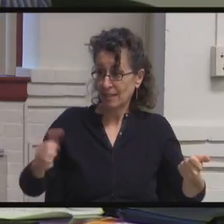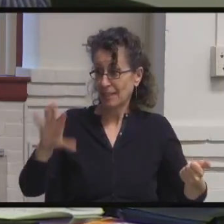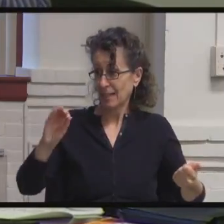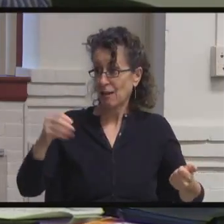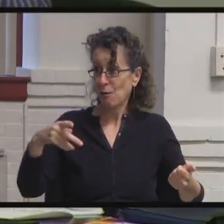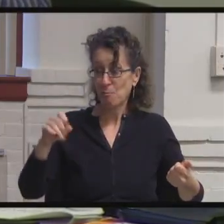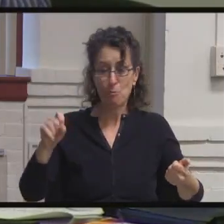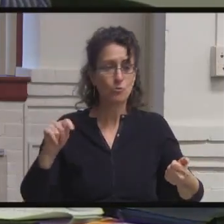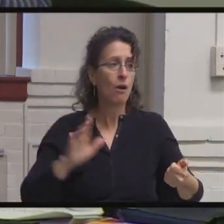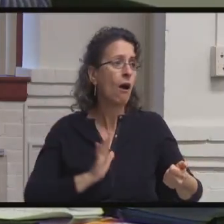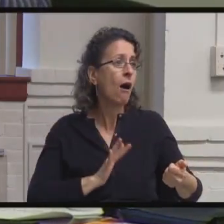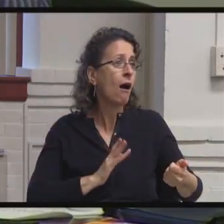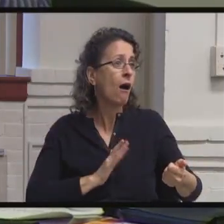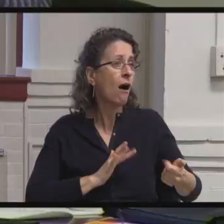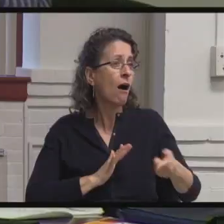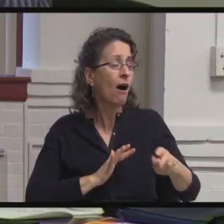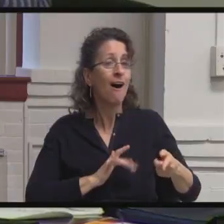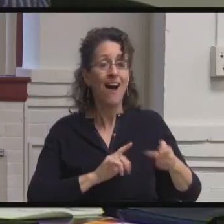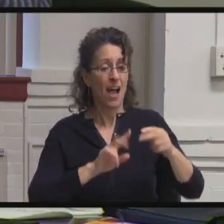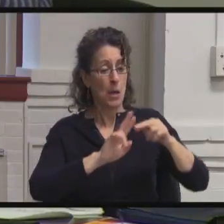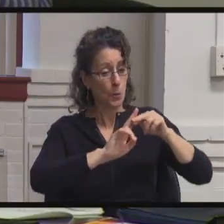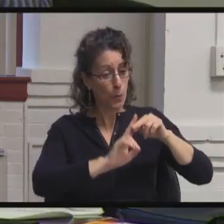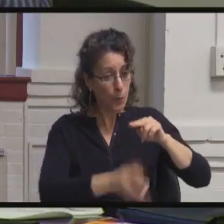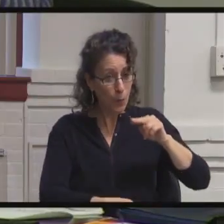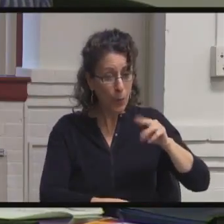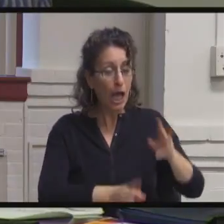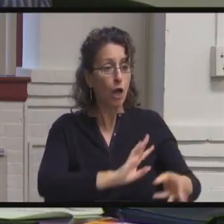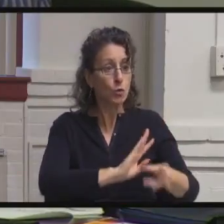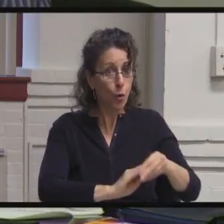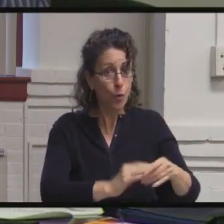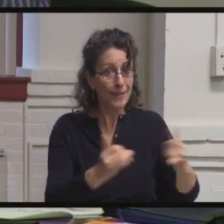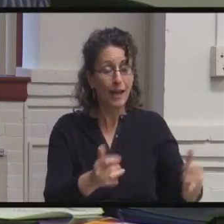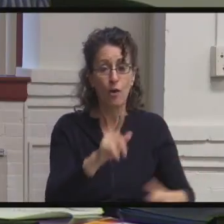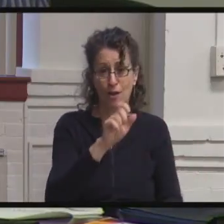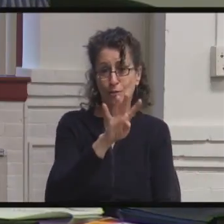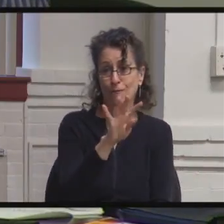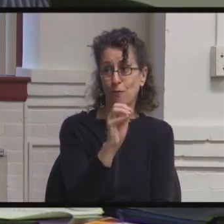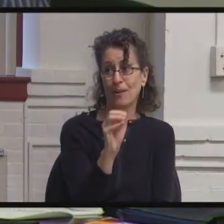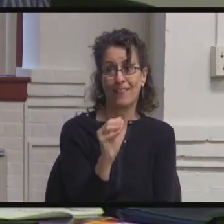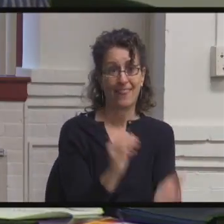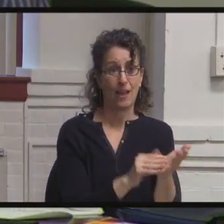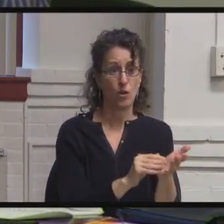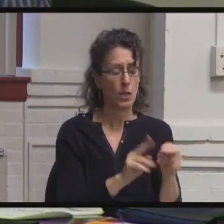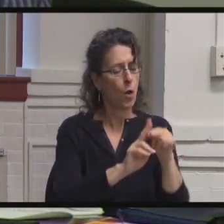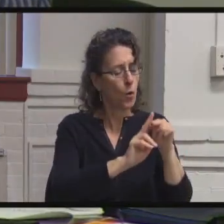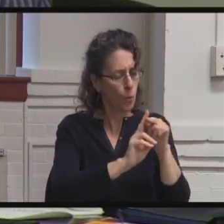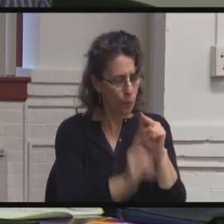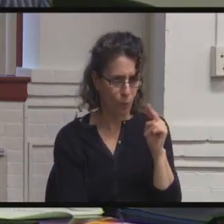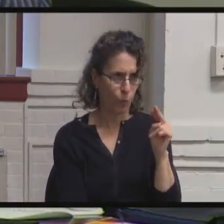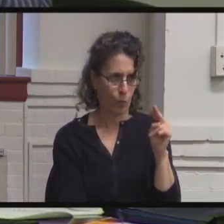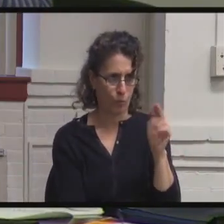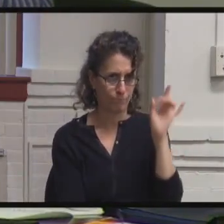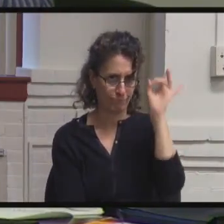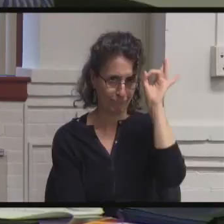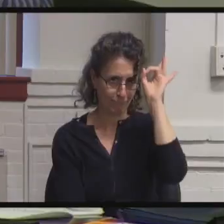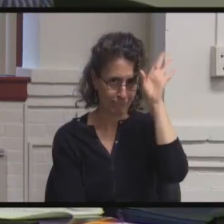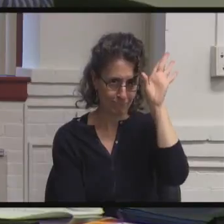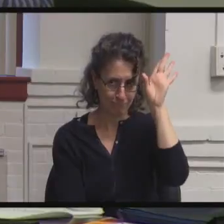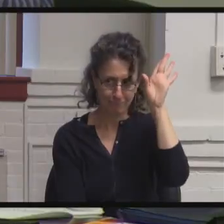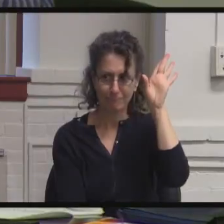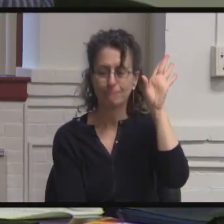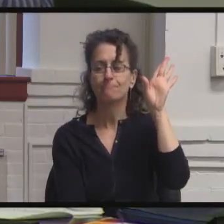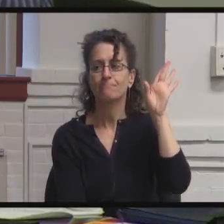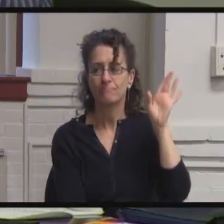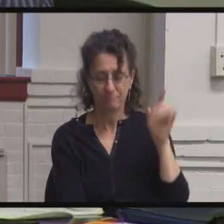tipping fees for trash this year, the budget is $140,000, so substantially less than what we had last year. And we are seeing